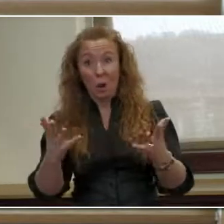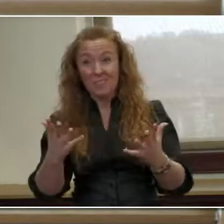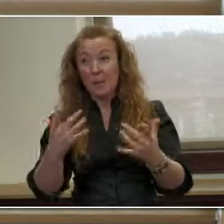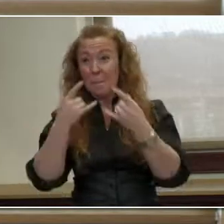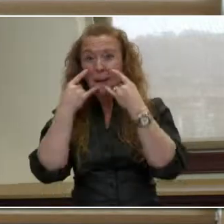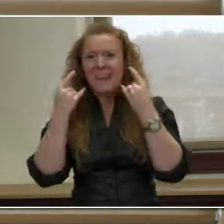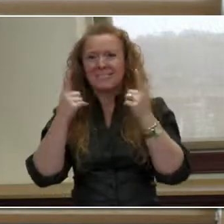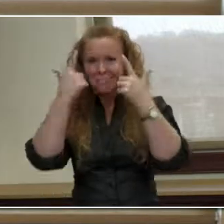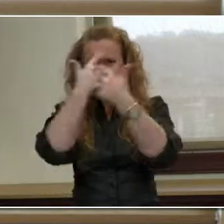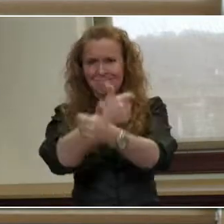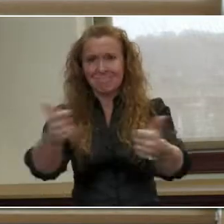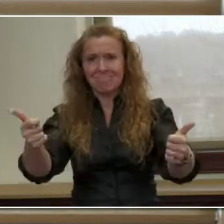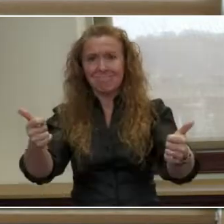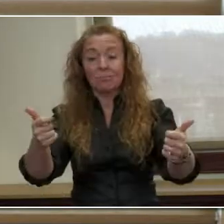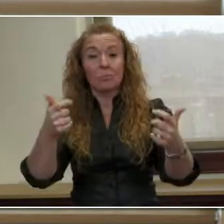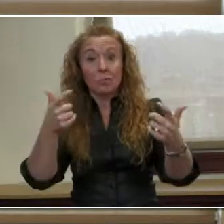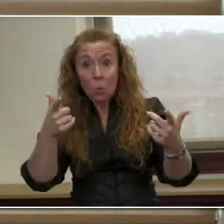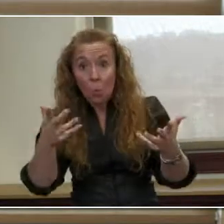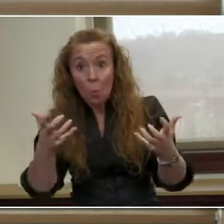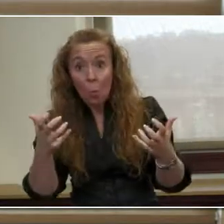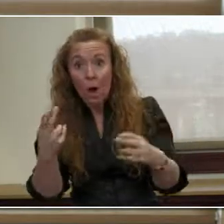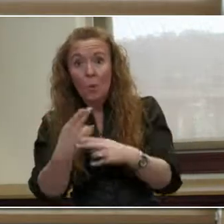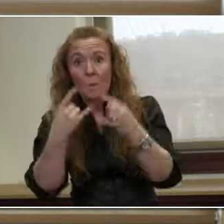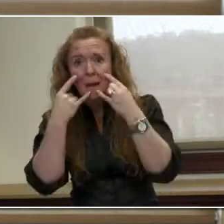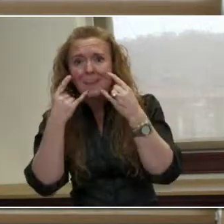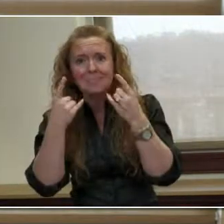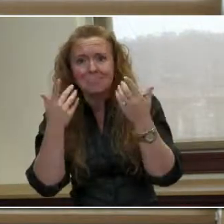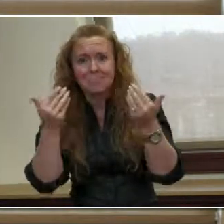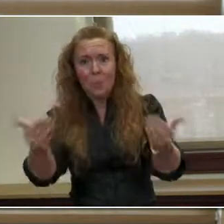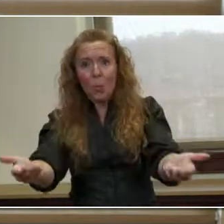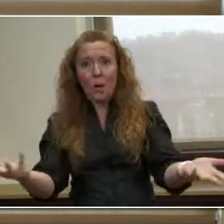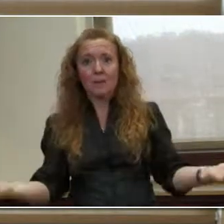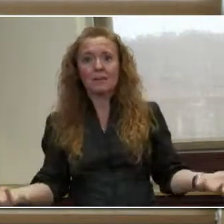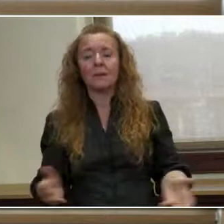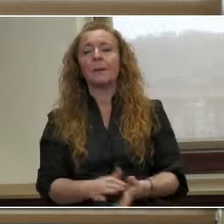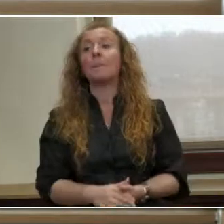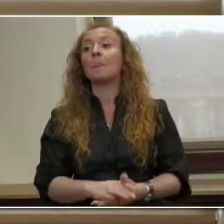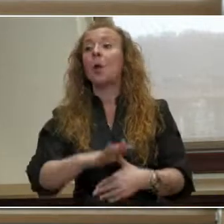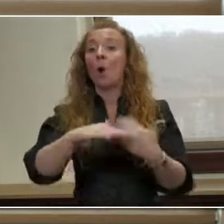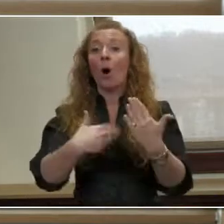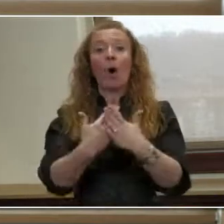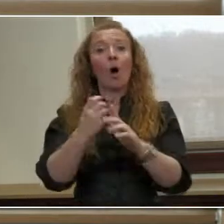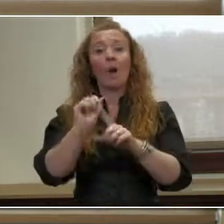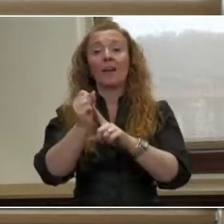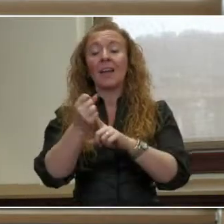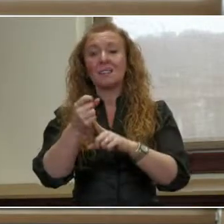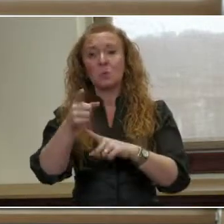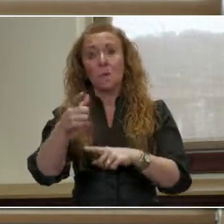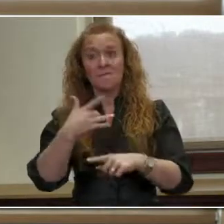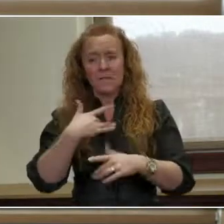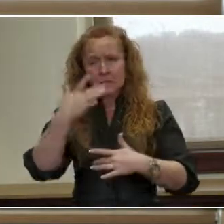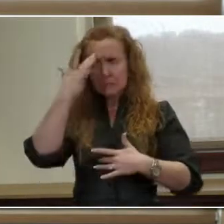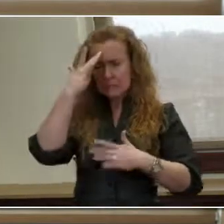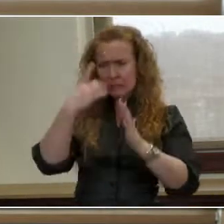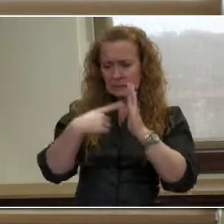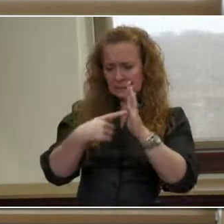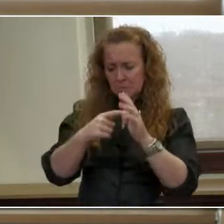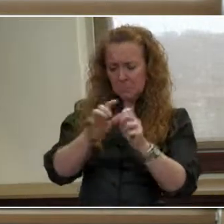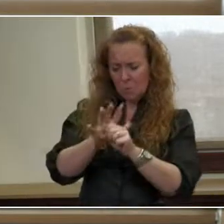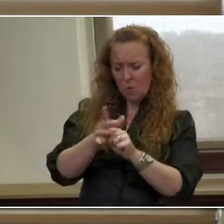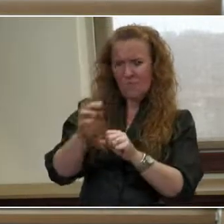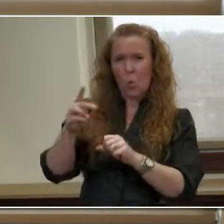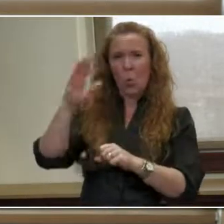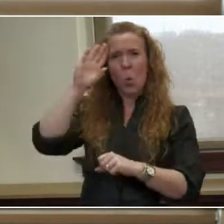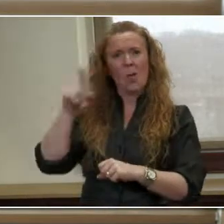wear a mask. By all means, if you want to, wear a mask. In all cases, if you have symptoms of COVID or were exposed